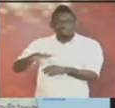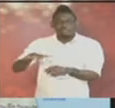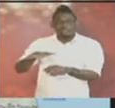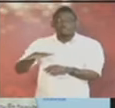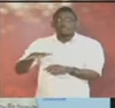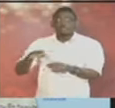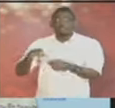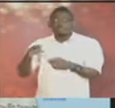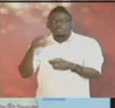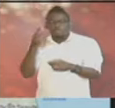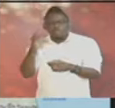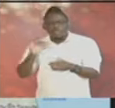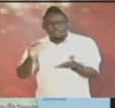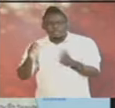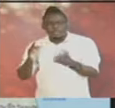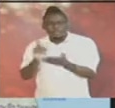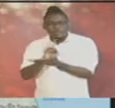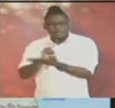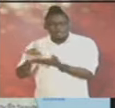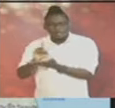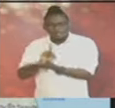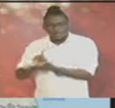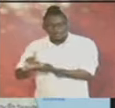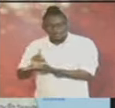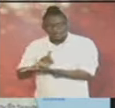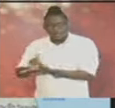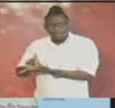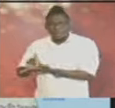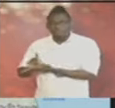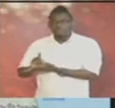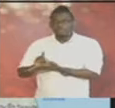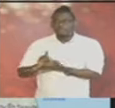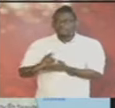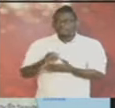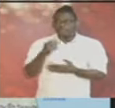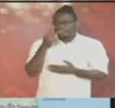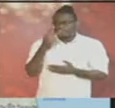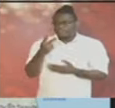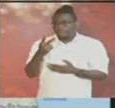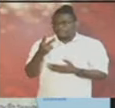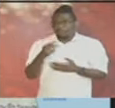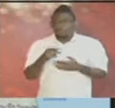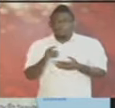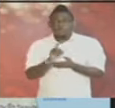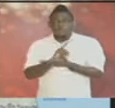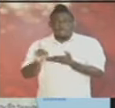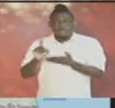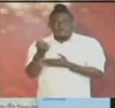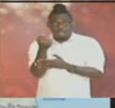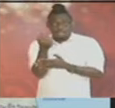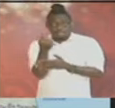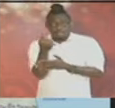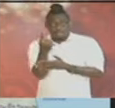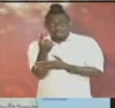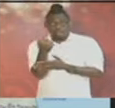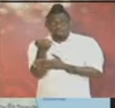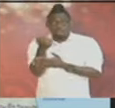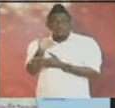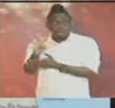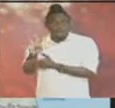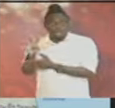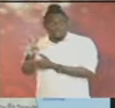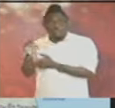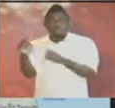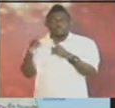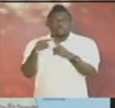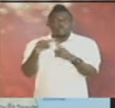weeks, there were less cases in County Caroni in Epi Week 11, which is the 14th to the 20th. However,